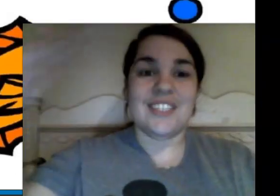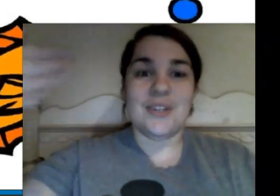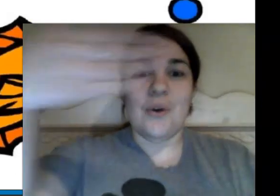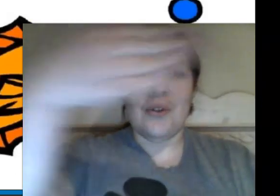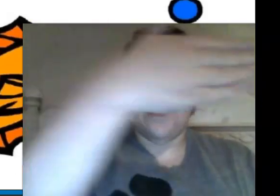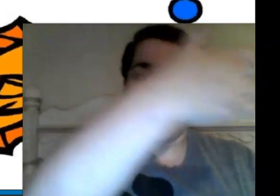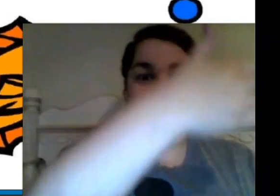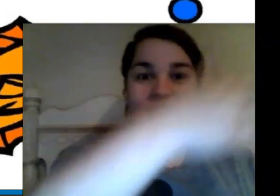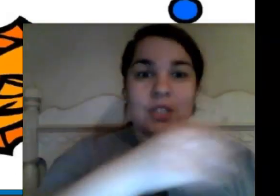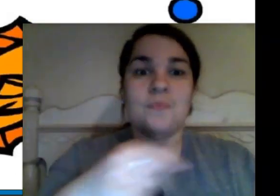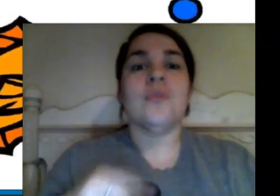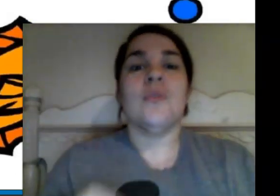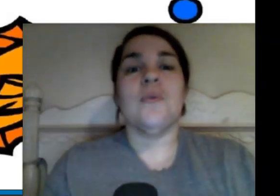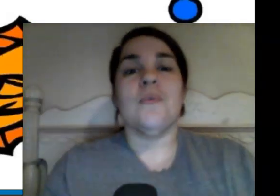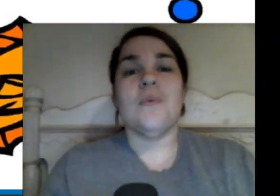Goldfish,